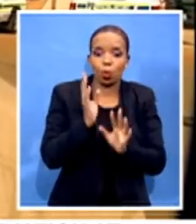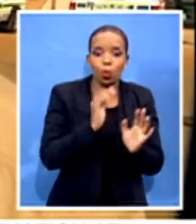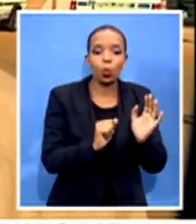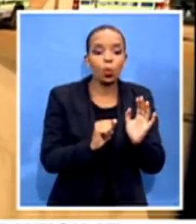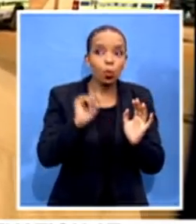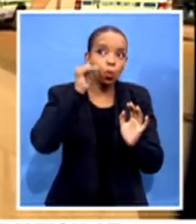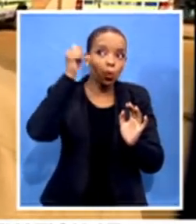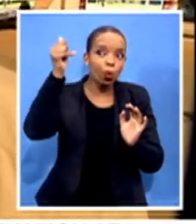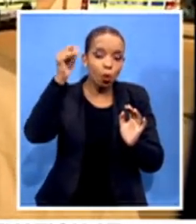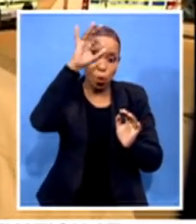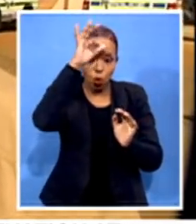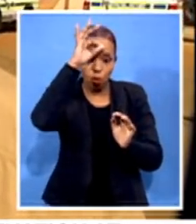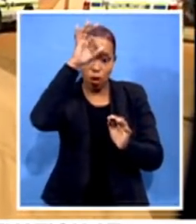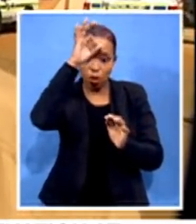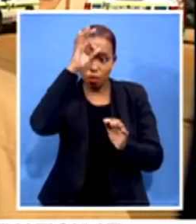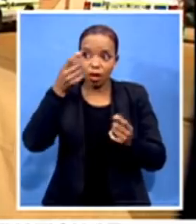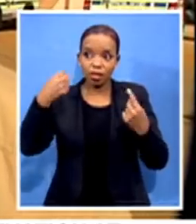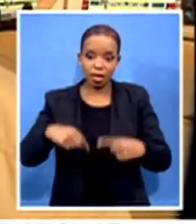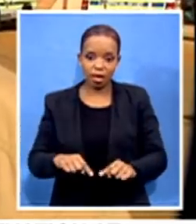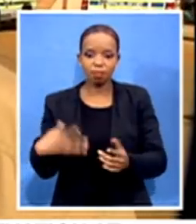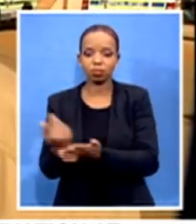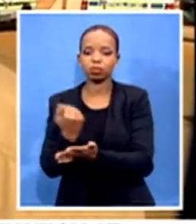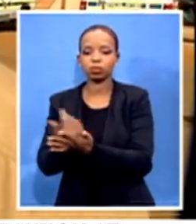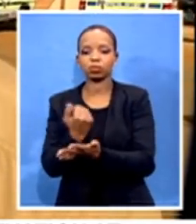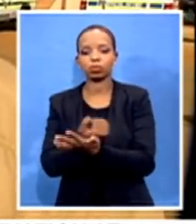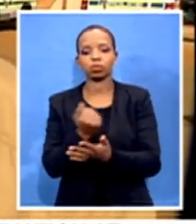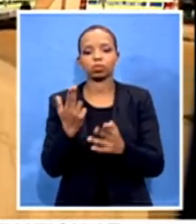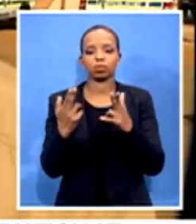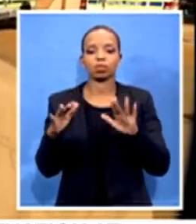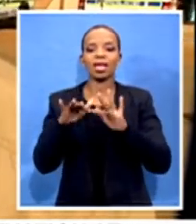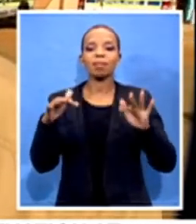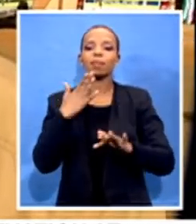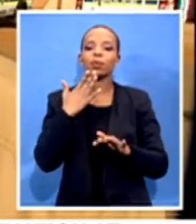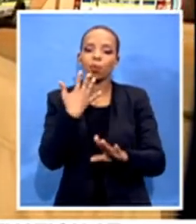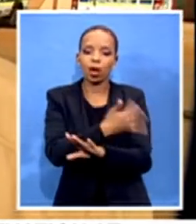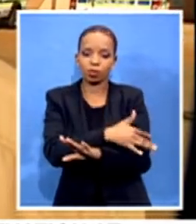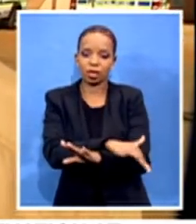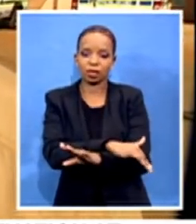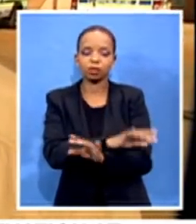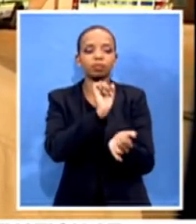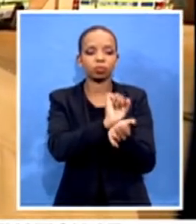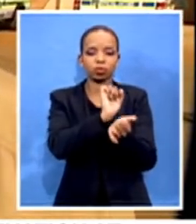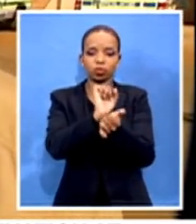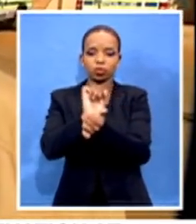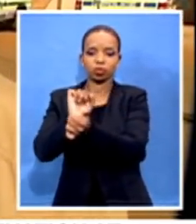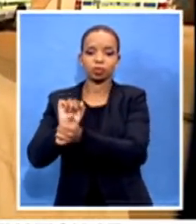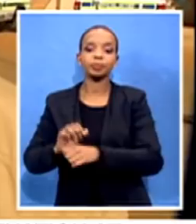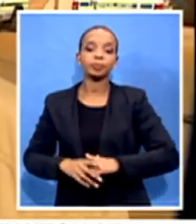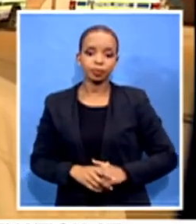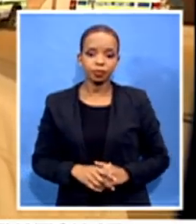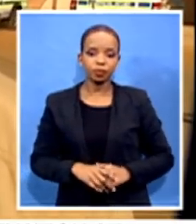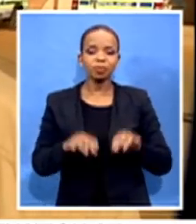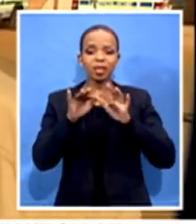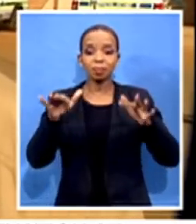police came, they confiscated the guns from those guys who were outside. And then they arrested them. So the ones